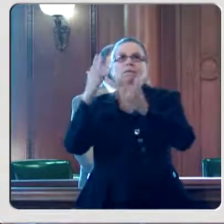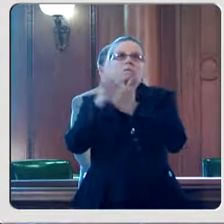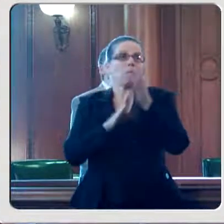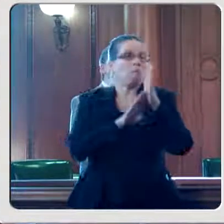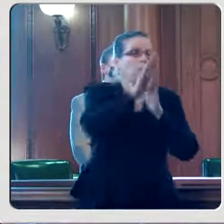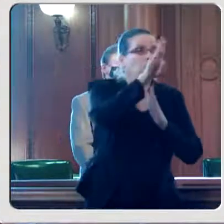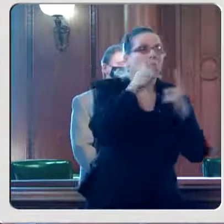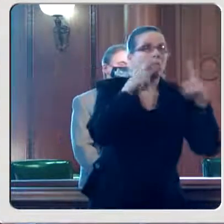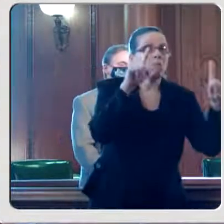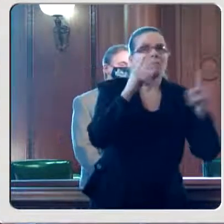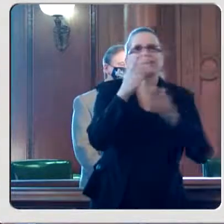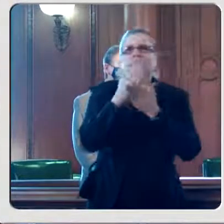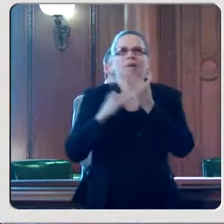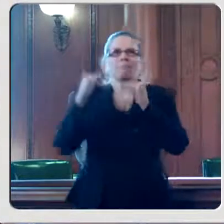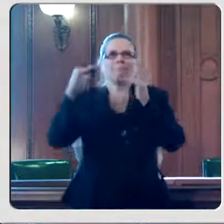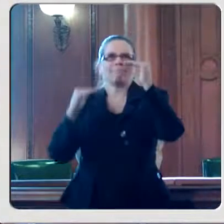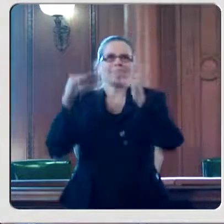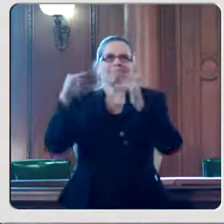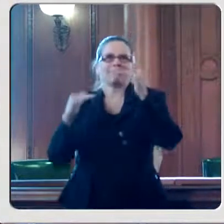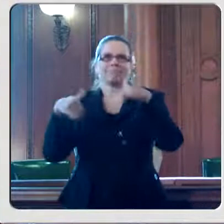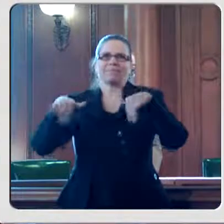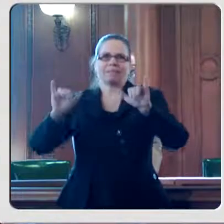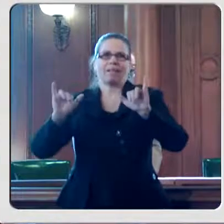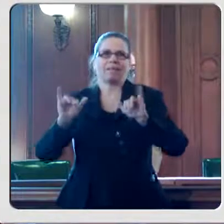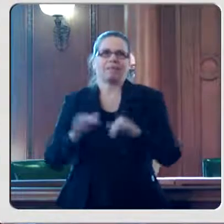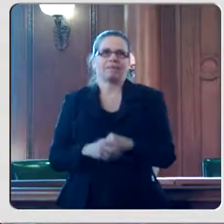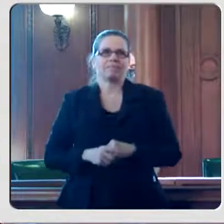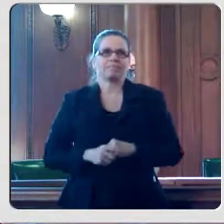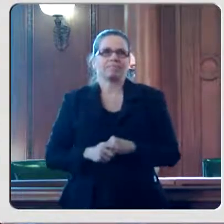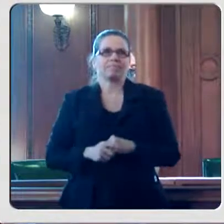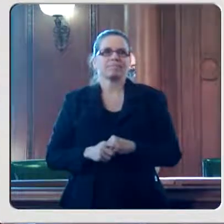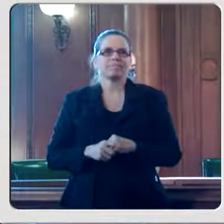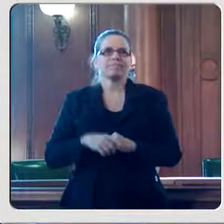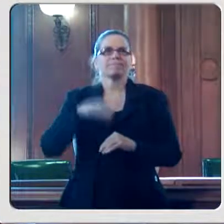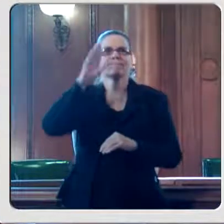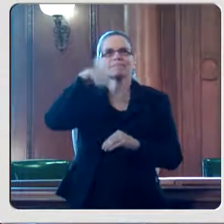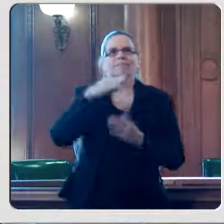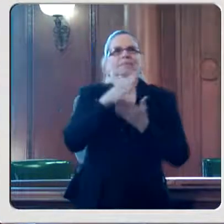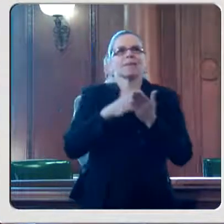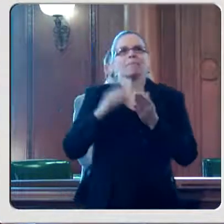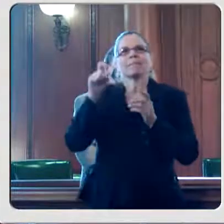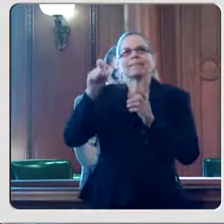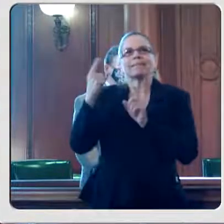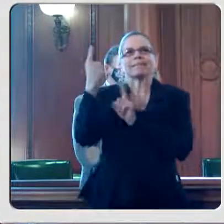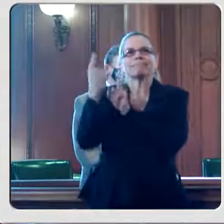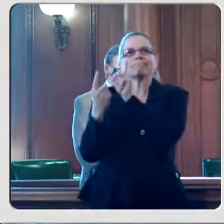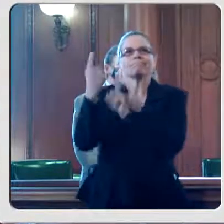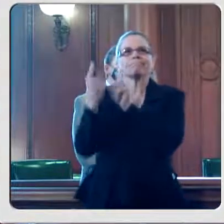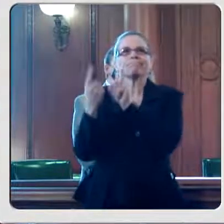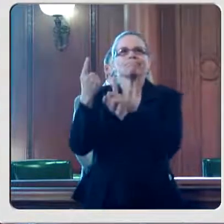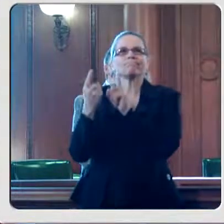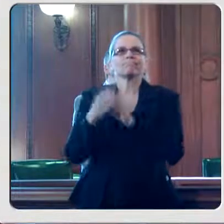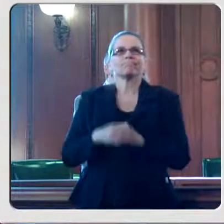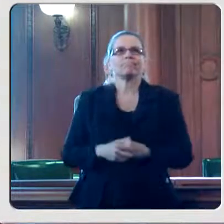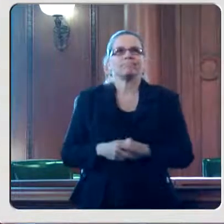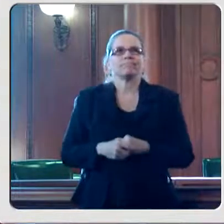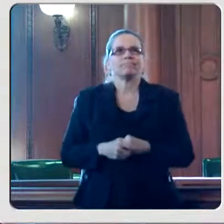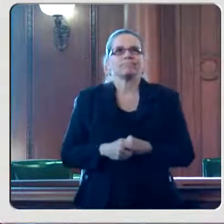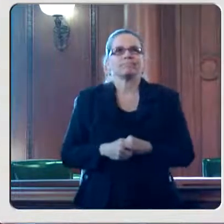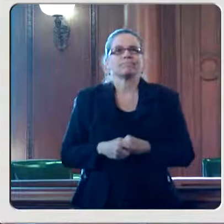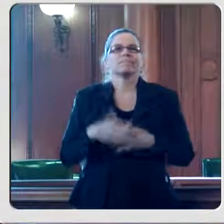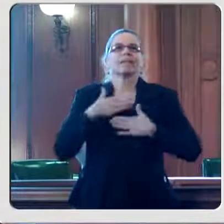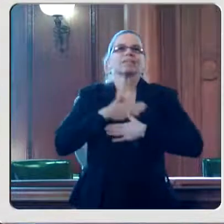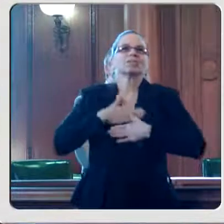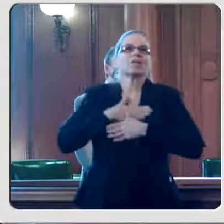leave quarantine, others that depend on face-to-face interactions, such as tourism, conventions, and entertainment, will take longer